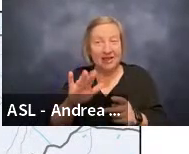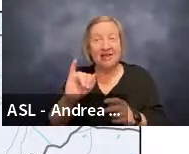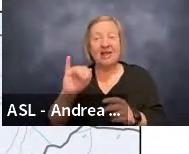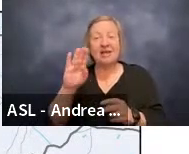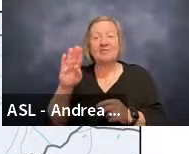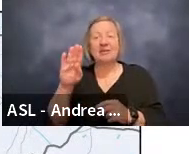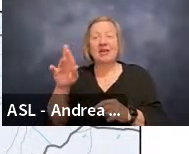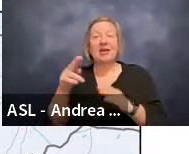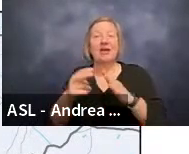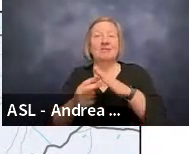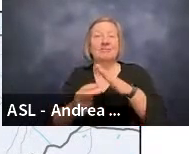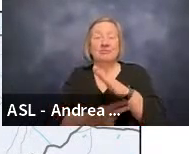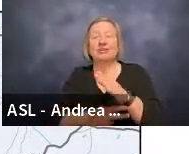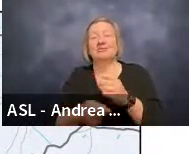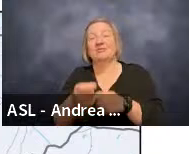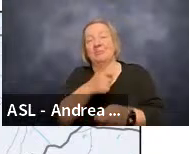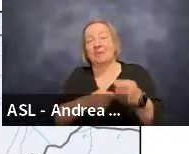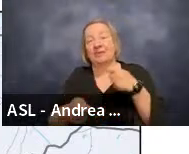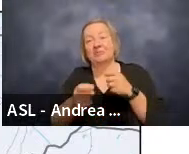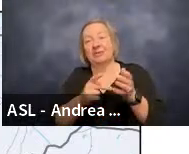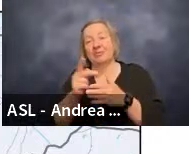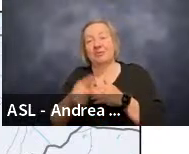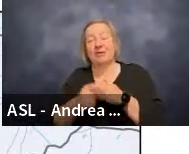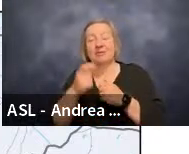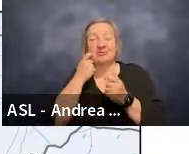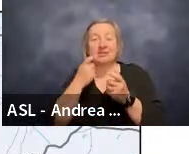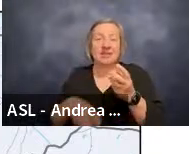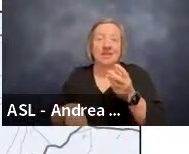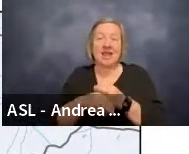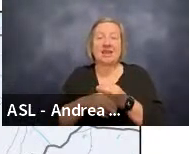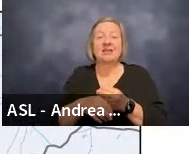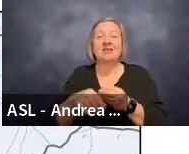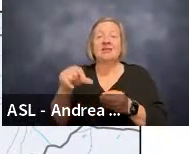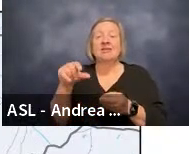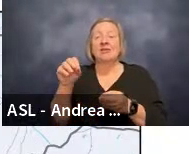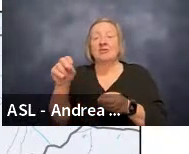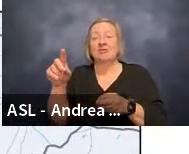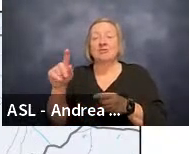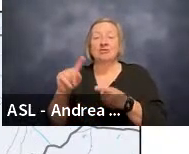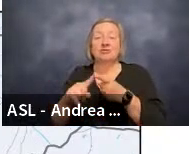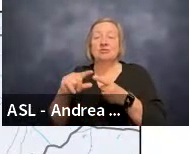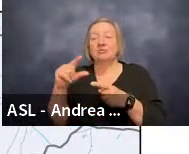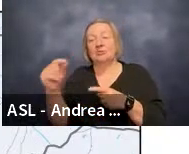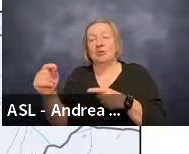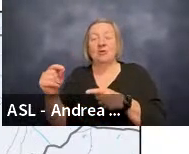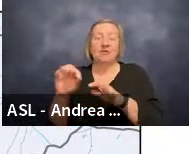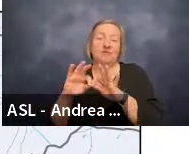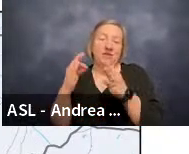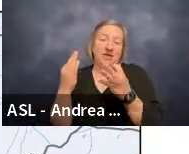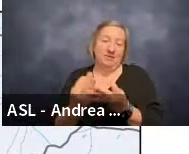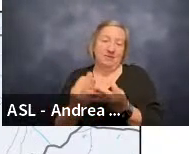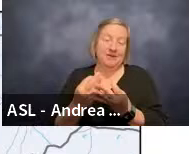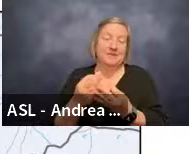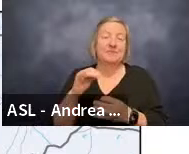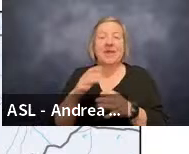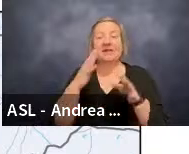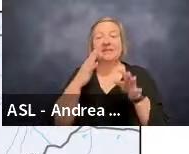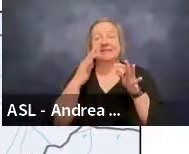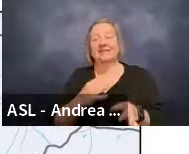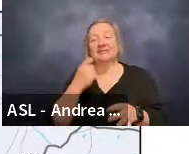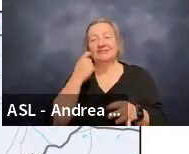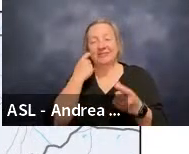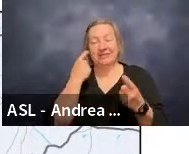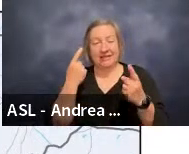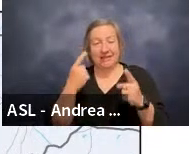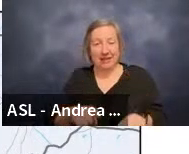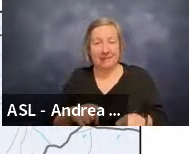Bridge Replacement Program, recently added to the Good to Go family. So this decision was recently made, as you know,